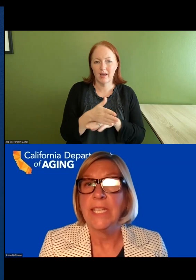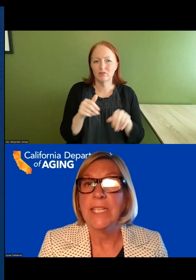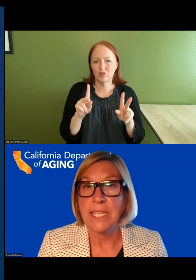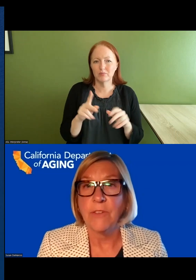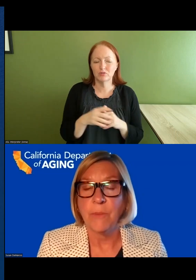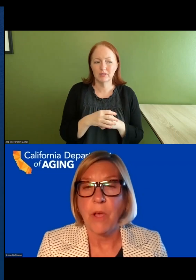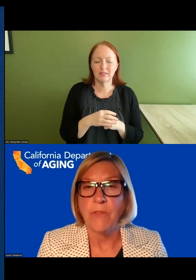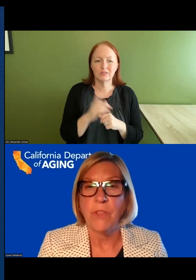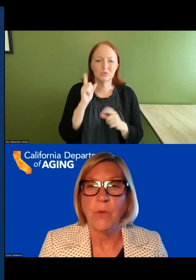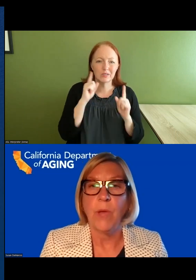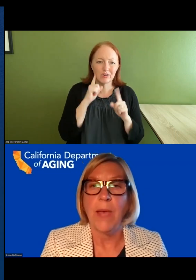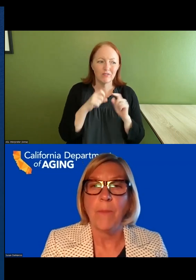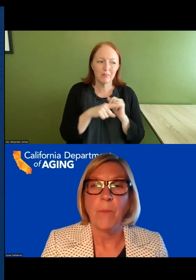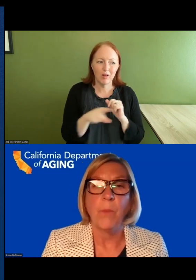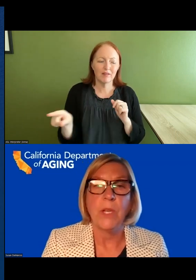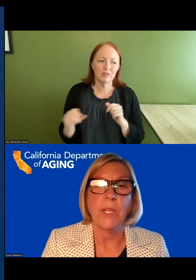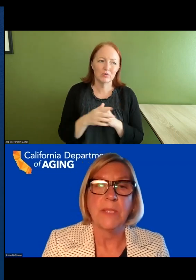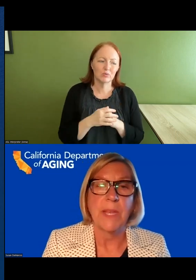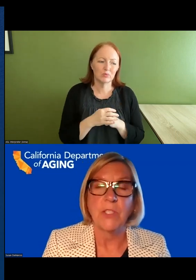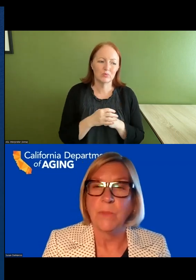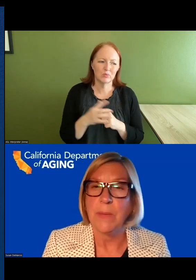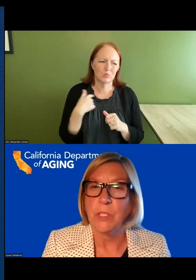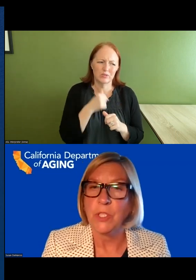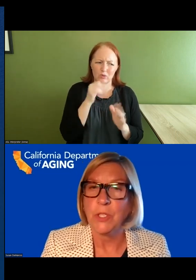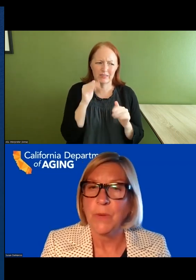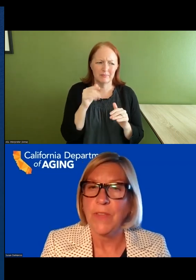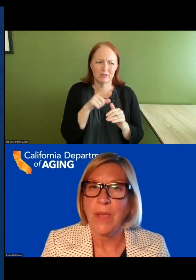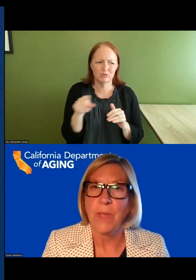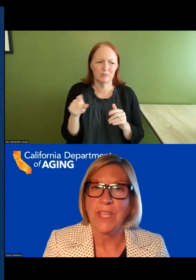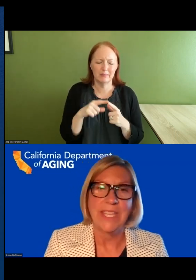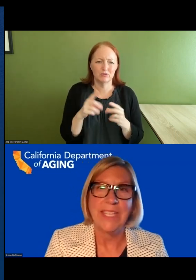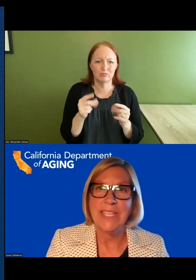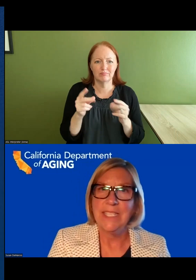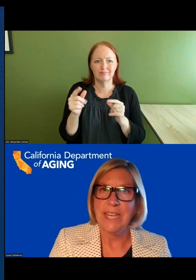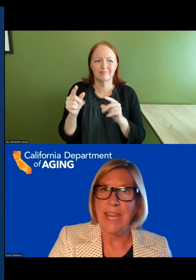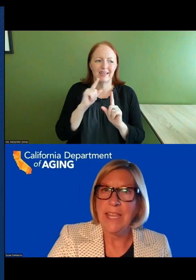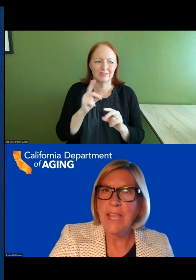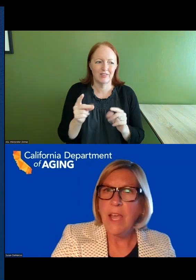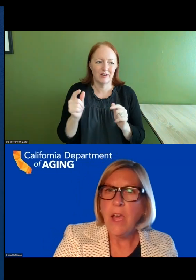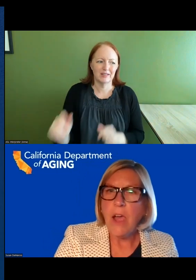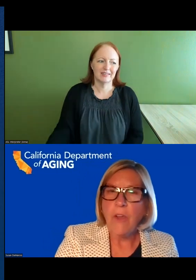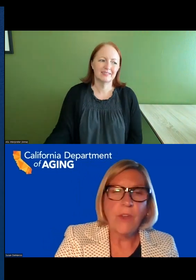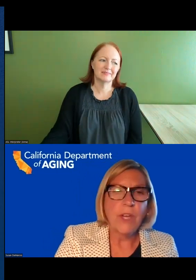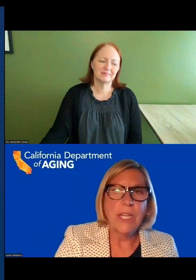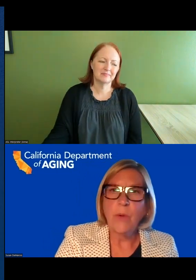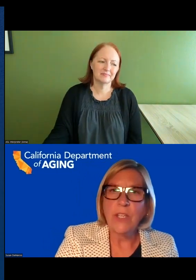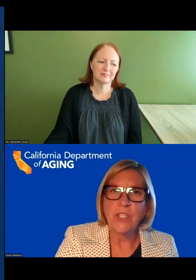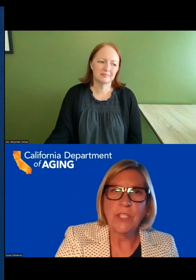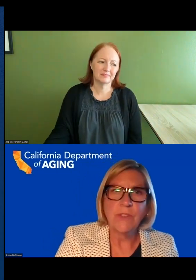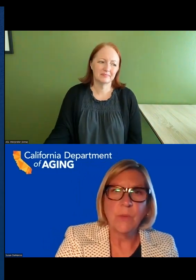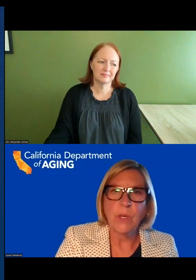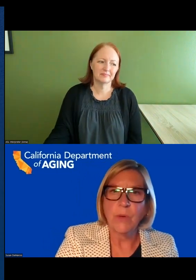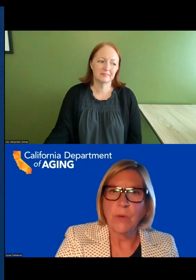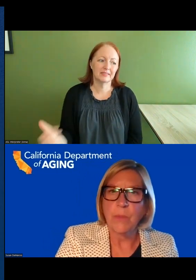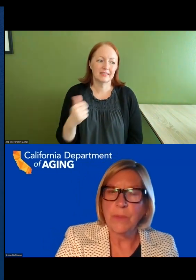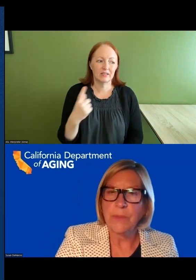opportunity to hear from all of you. We don't expect you to be able to turn it around that quickly today. Are there any questions